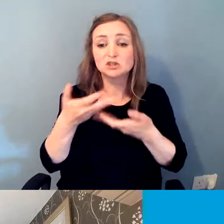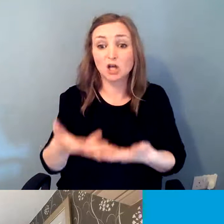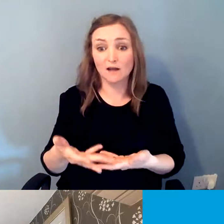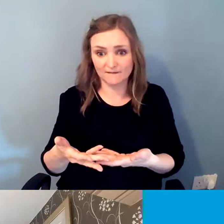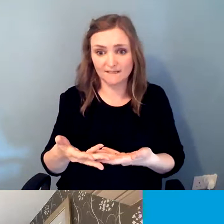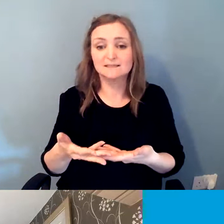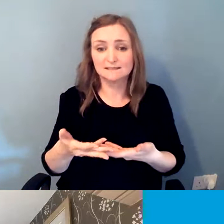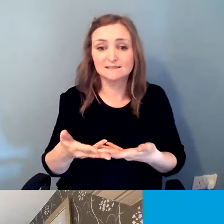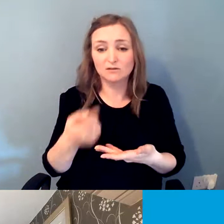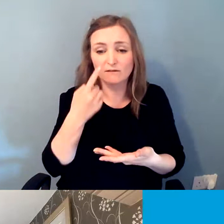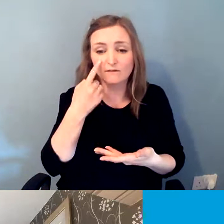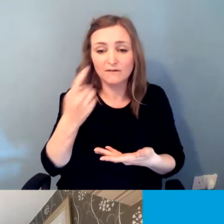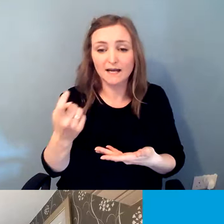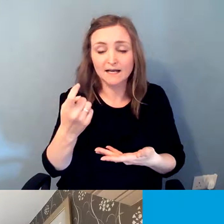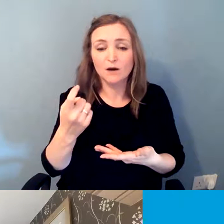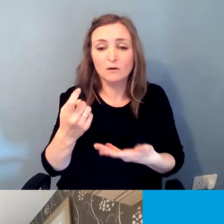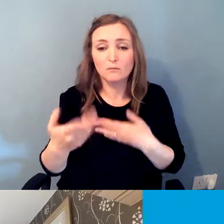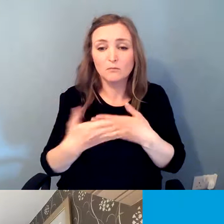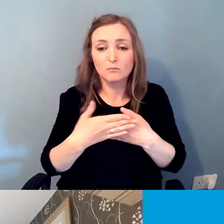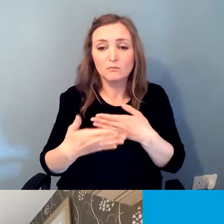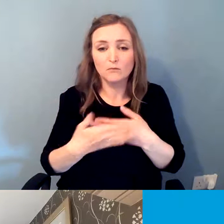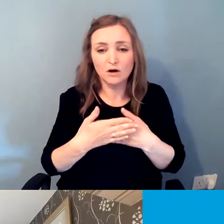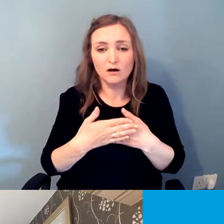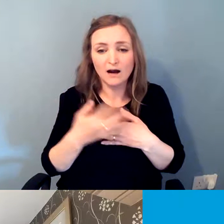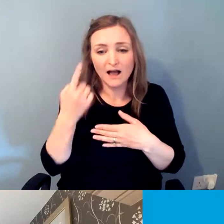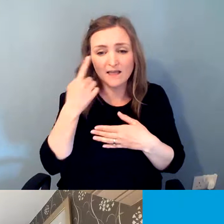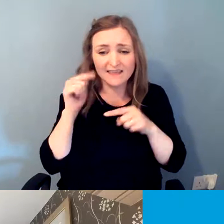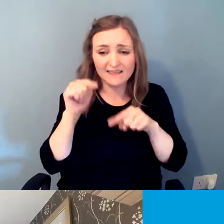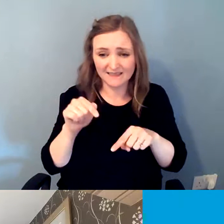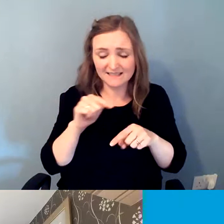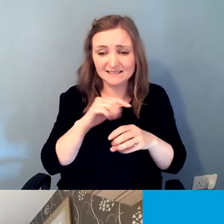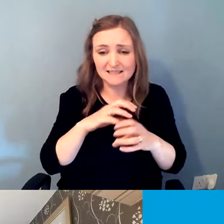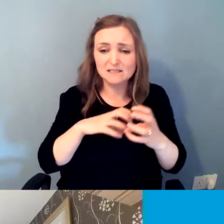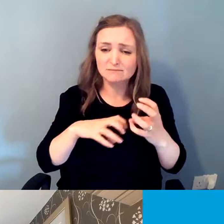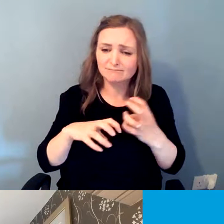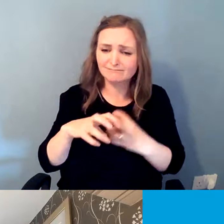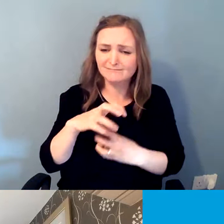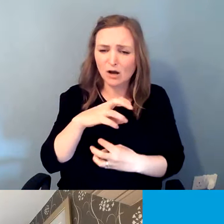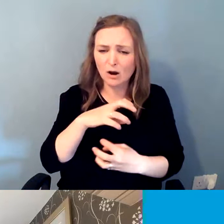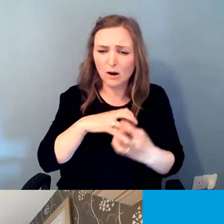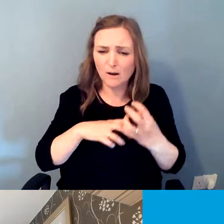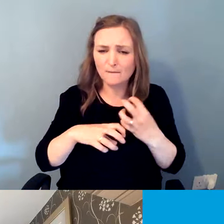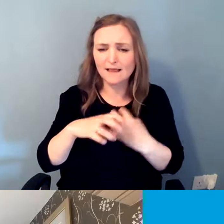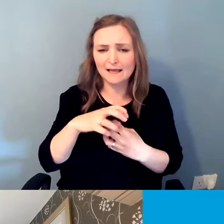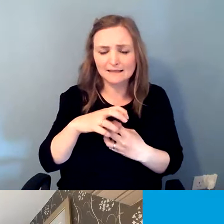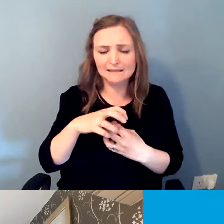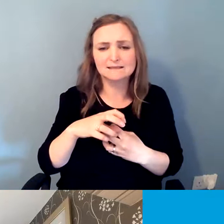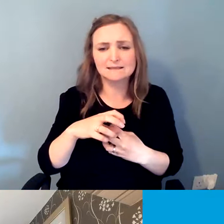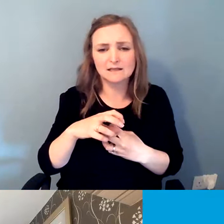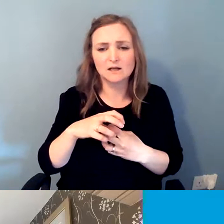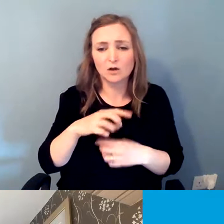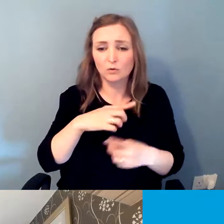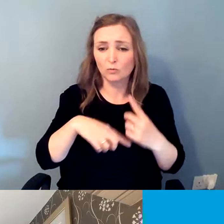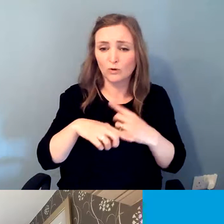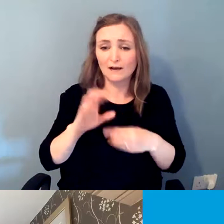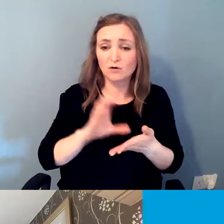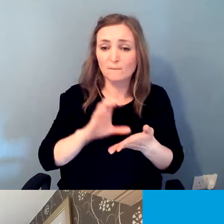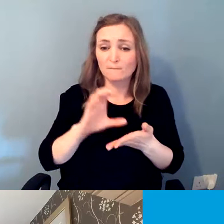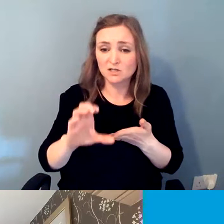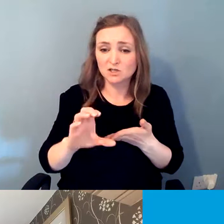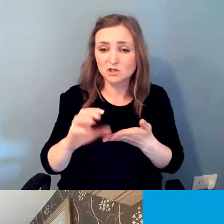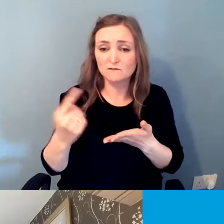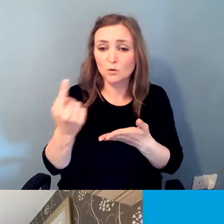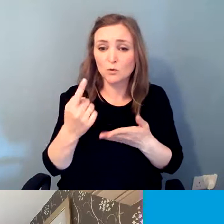and try to help you unpick it. I think it is complicated because as commissioners, we commission for our Derby population. But when we've